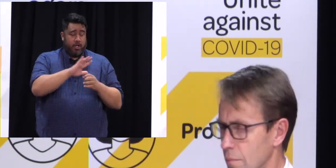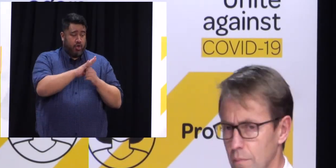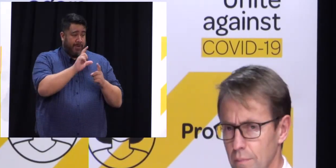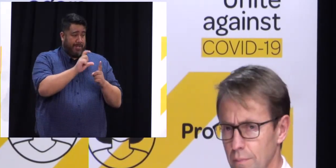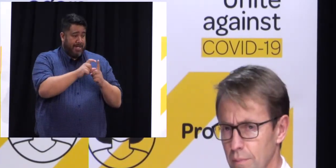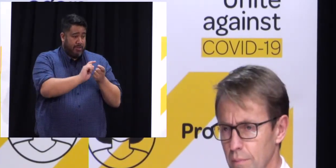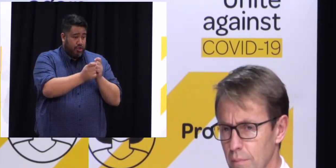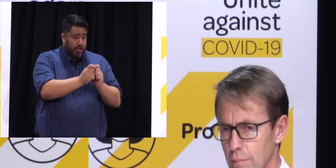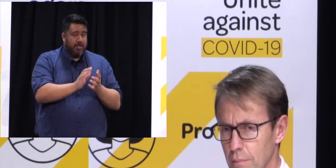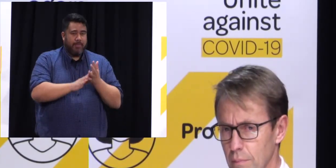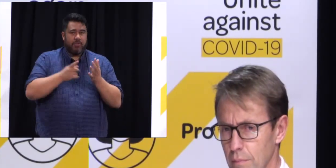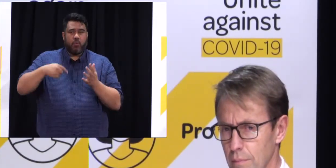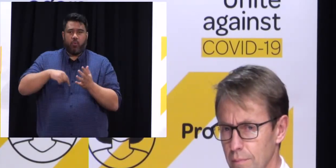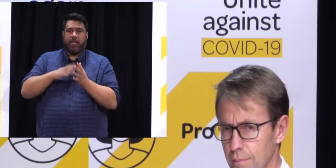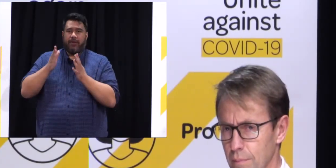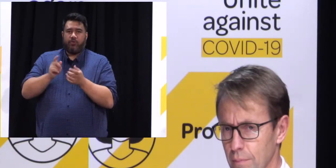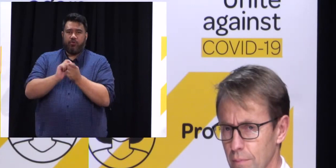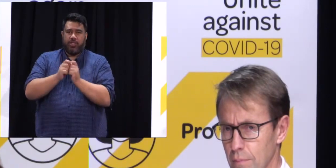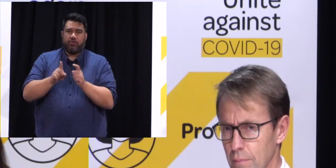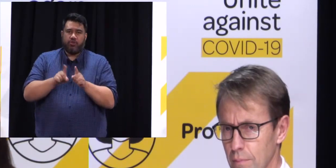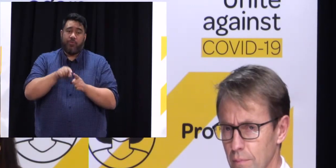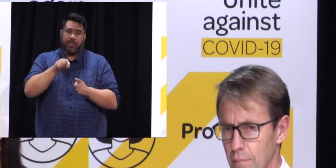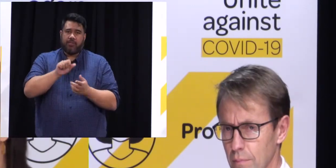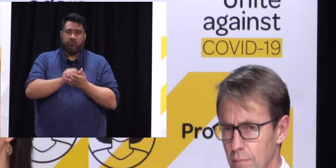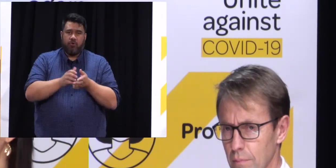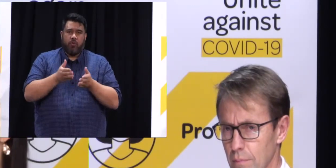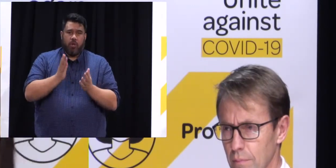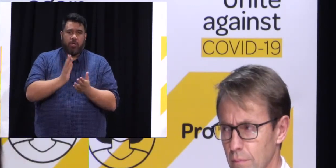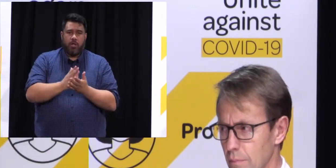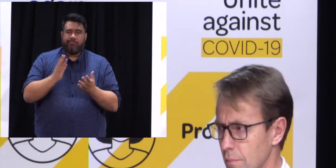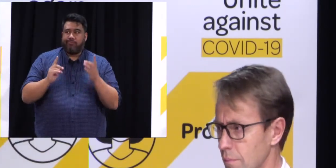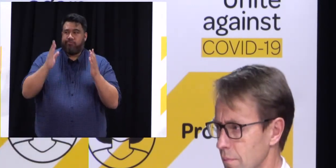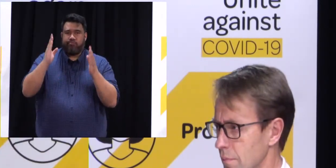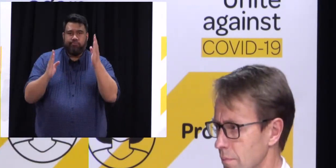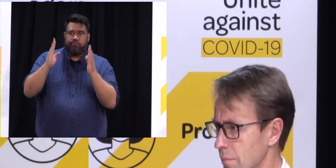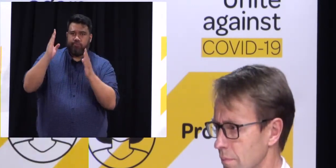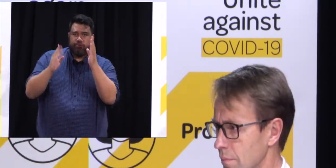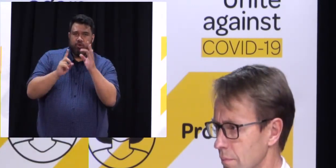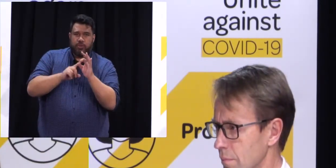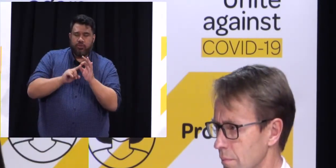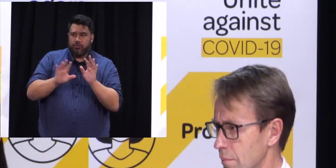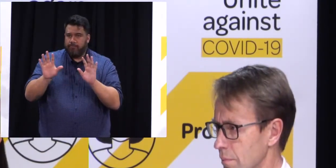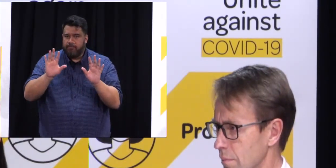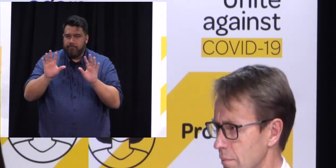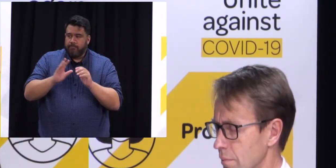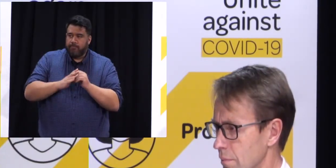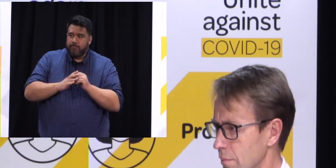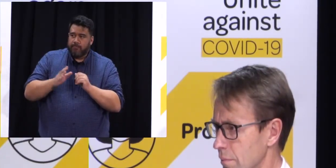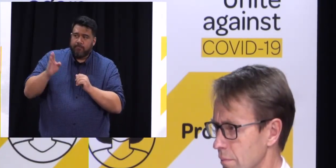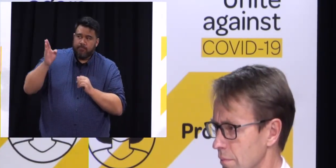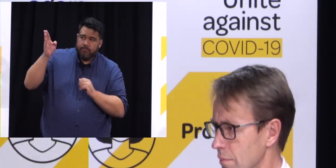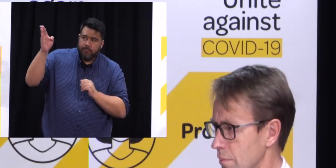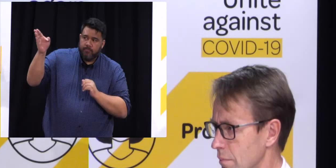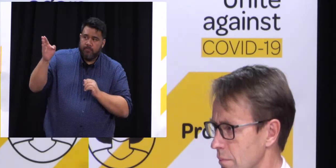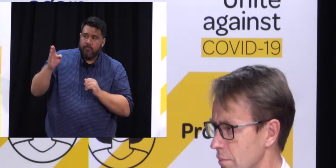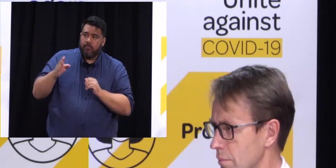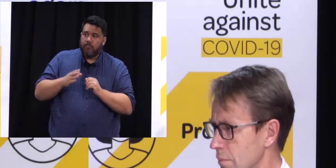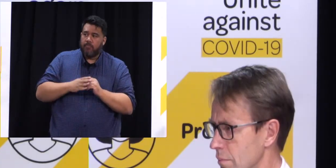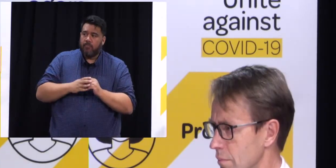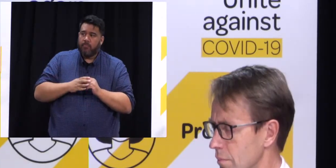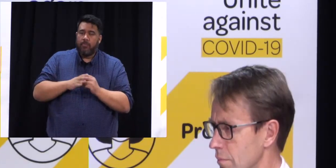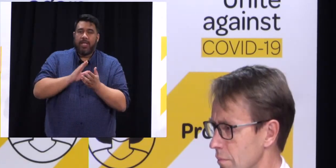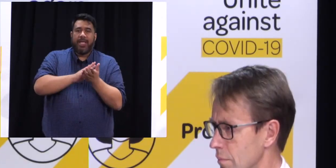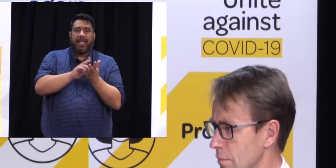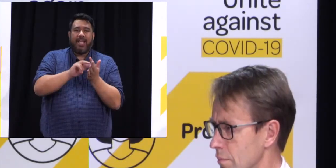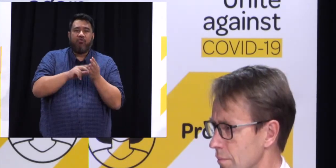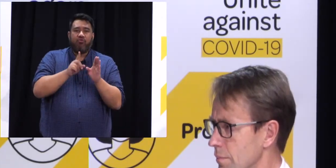have too, and that's been the right thing to do. So we're unlikely to get the So I'll start panning around. Can you Henry. clarify on Wellington? At this